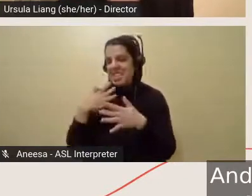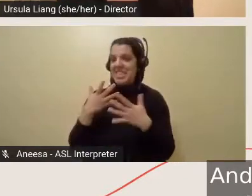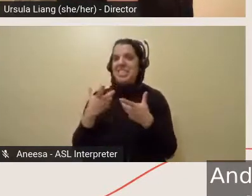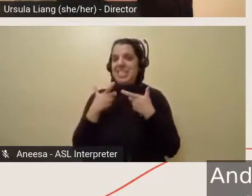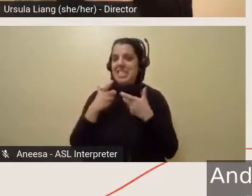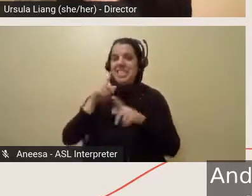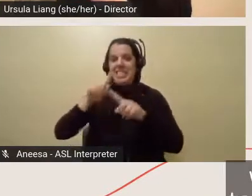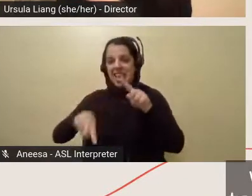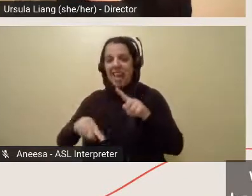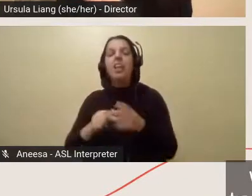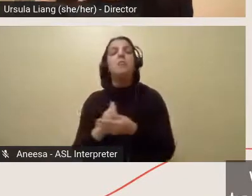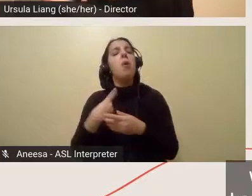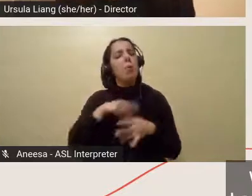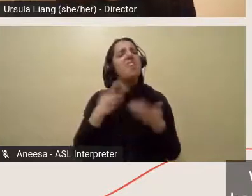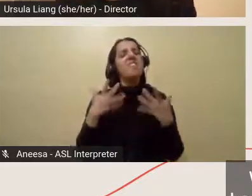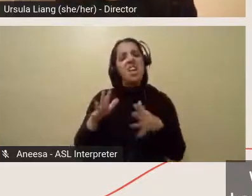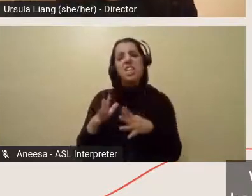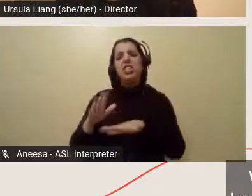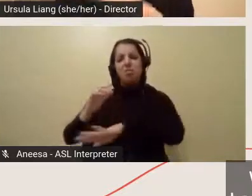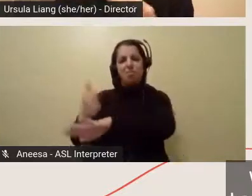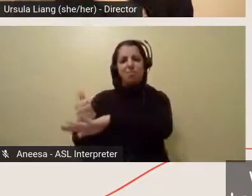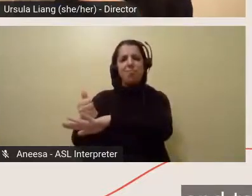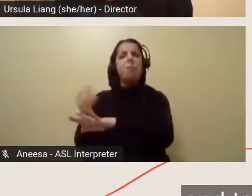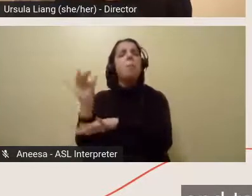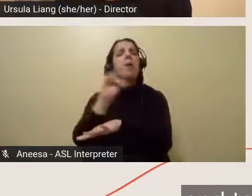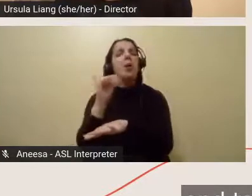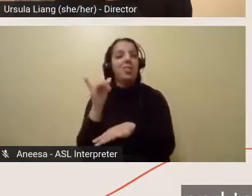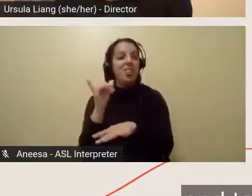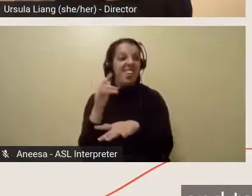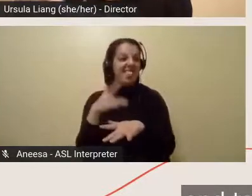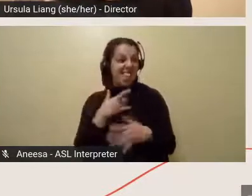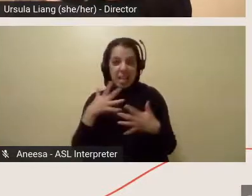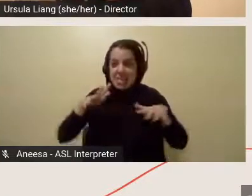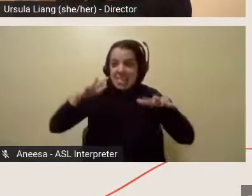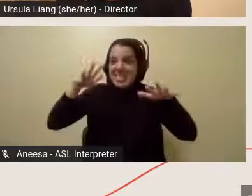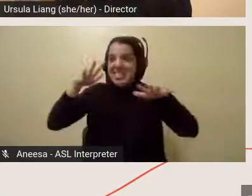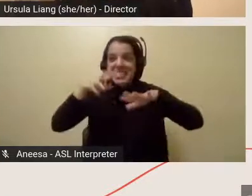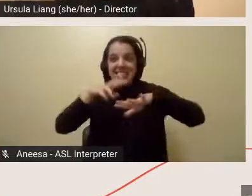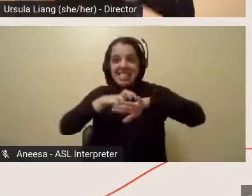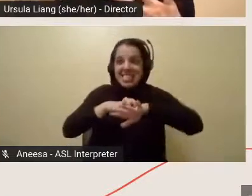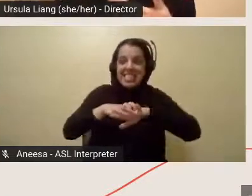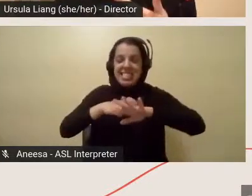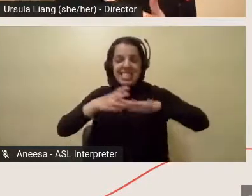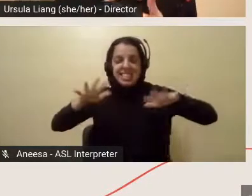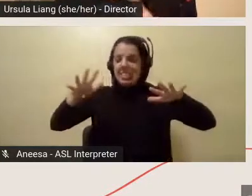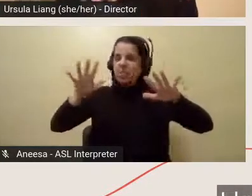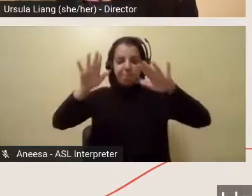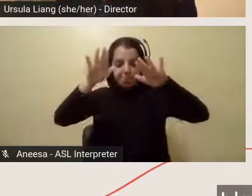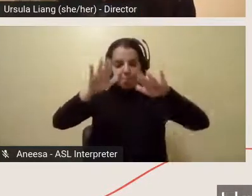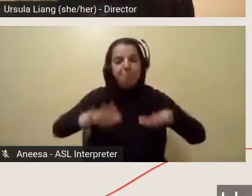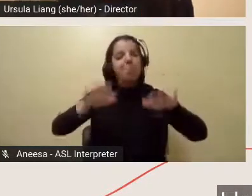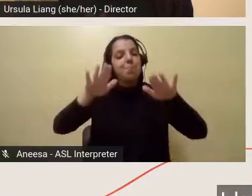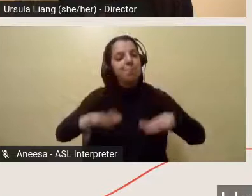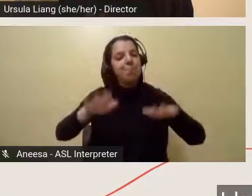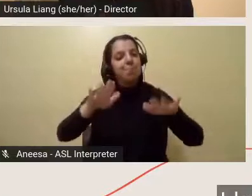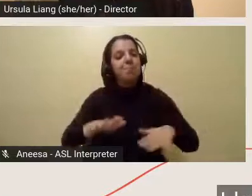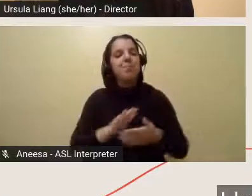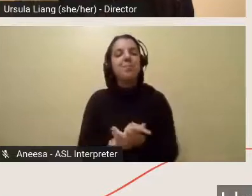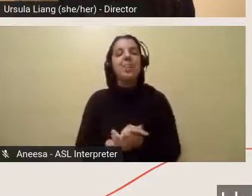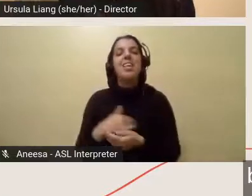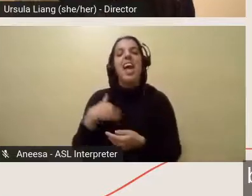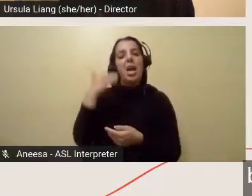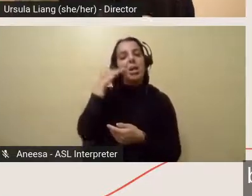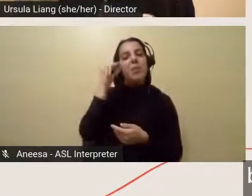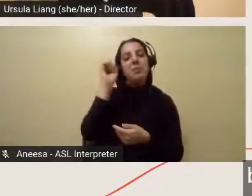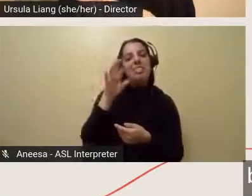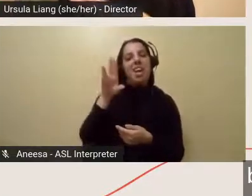wanted to do in making the film too was like sort of take the temperature down a little bit and take the volume down a little bit so that people weren't so, you know, I know that Cyrus was hot